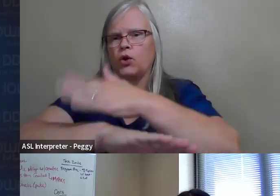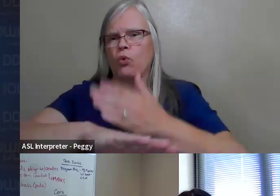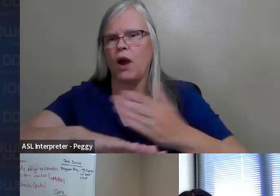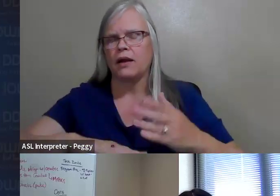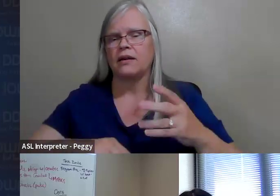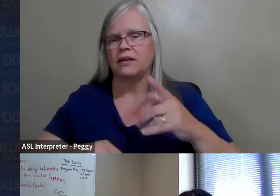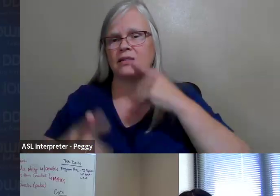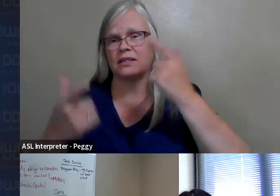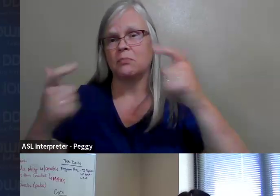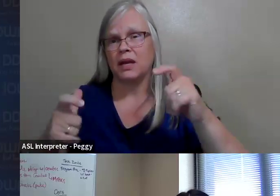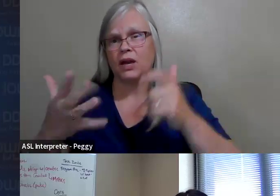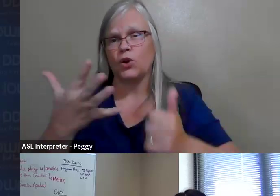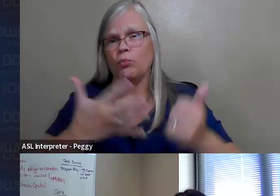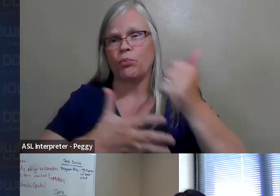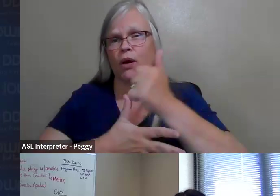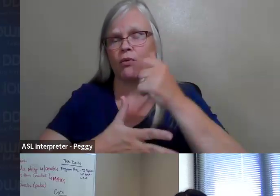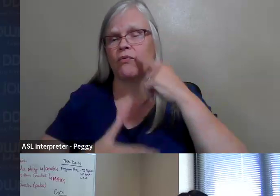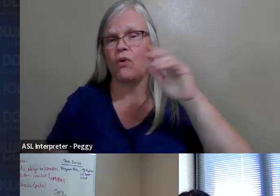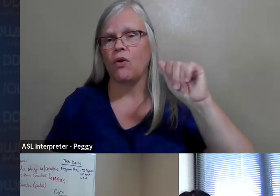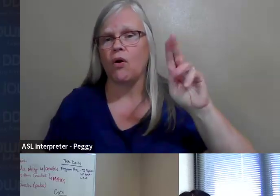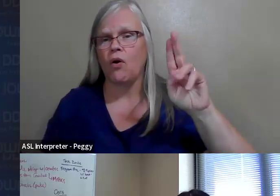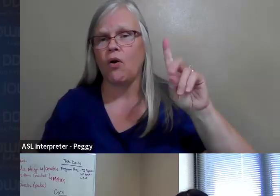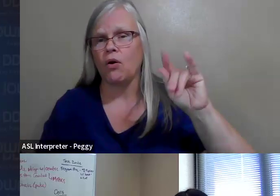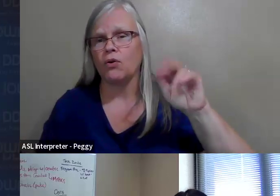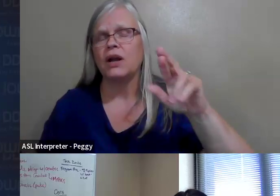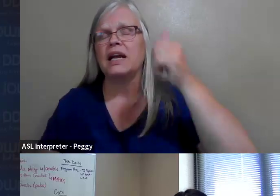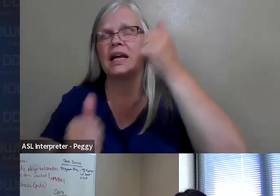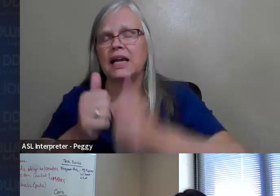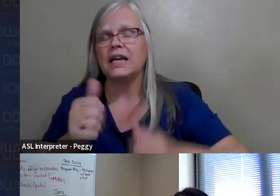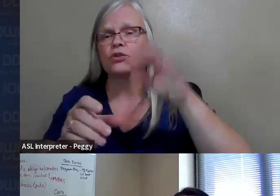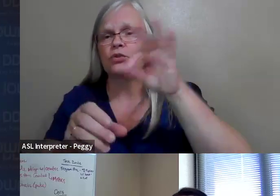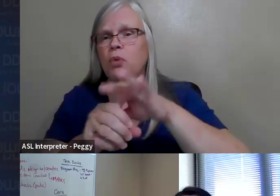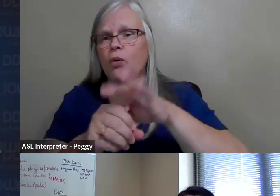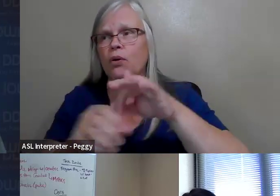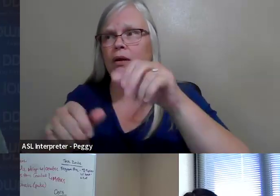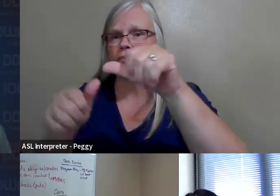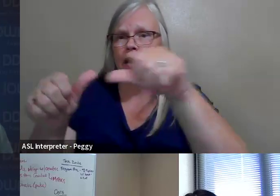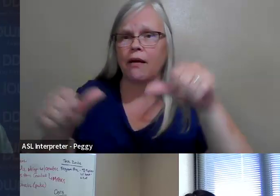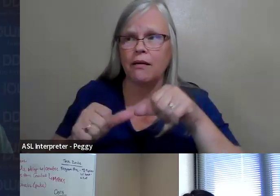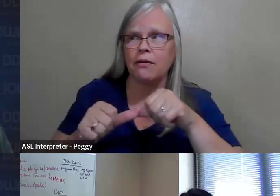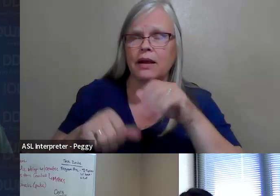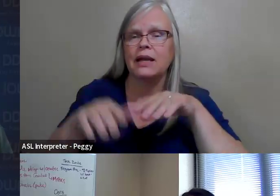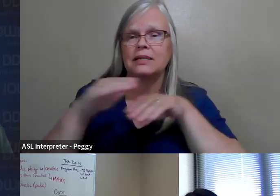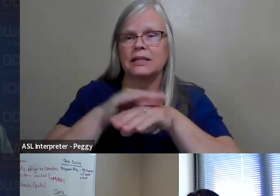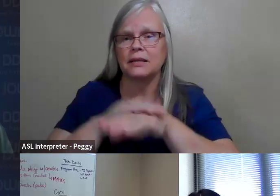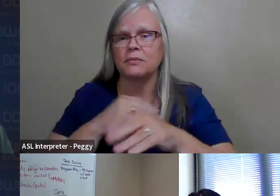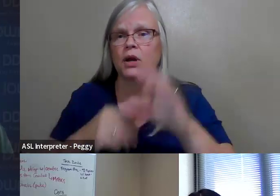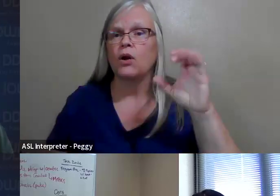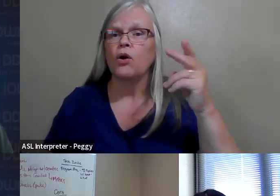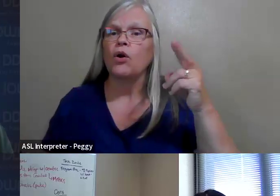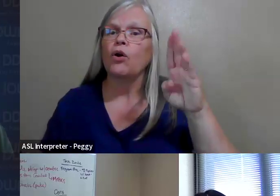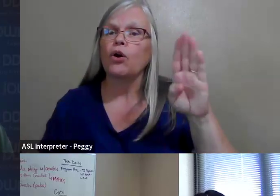it's a big priority for the auditors to make sure that every polling location is accessible. Curbside voting